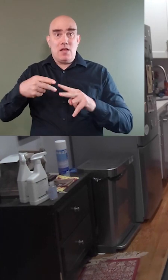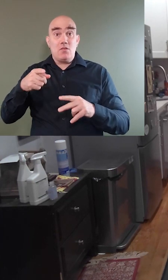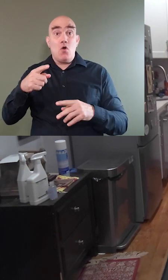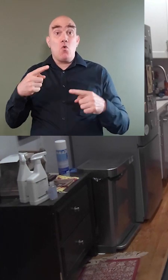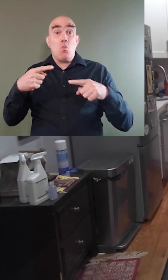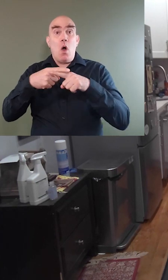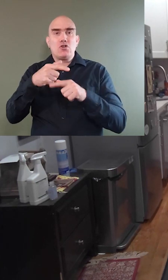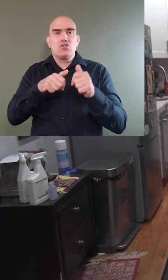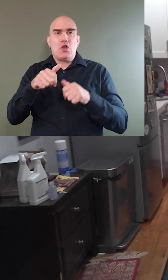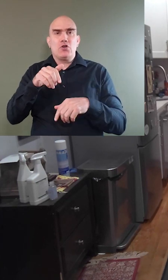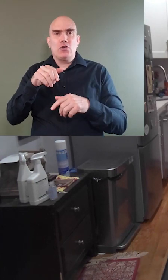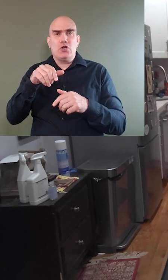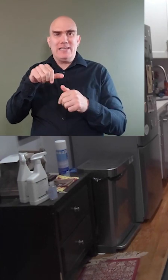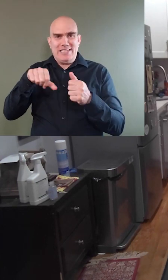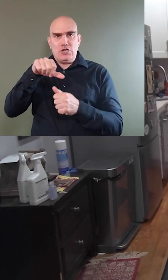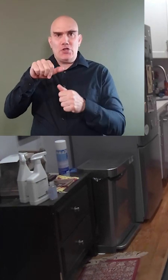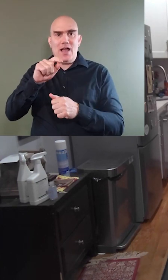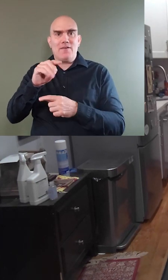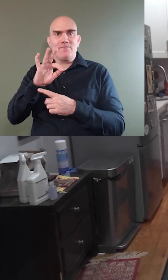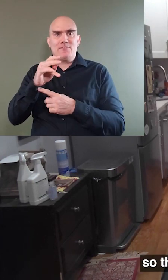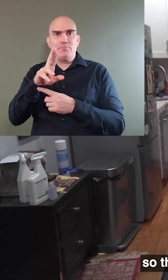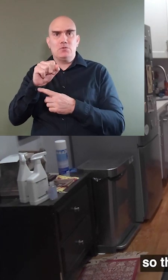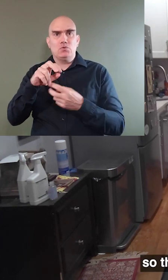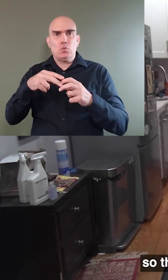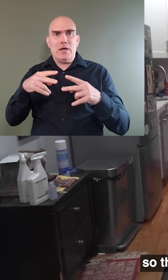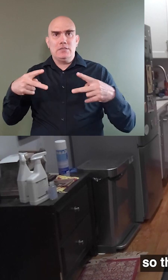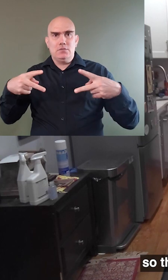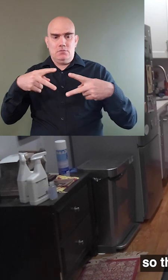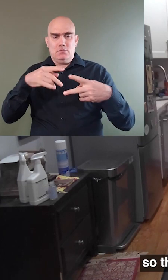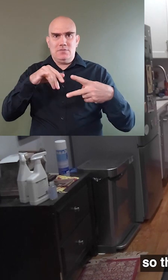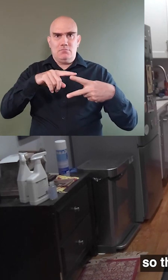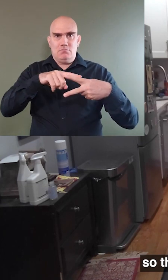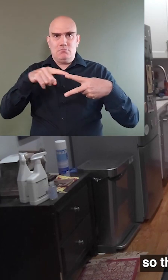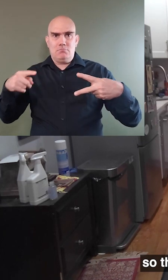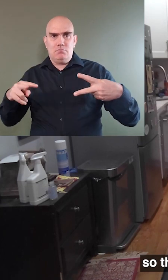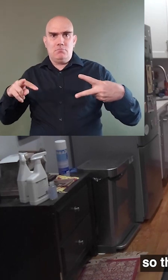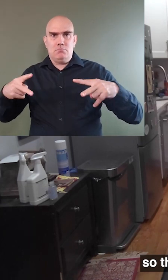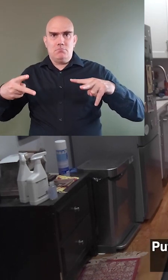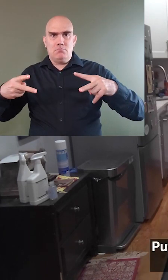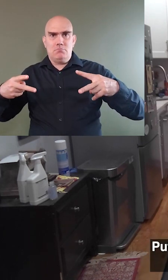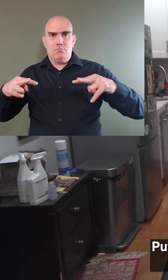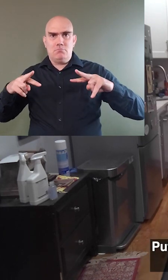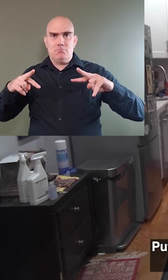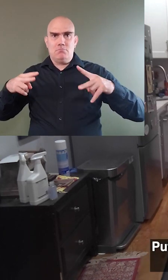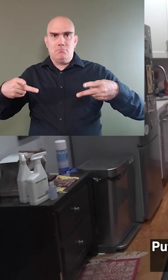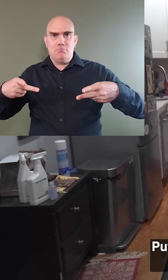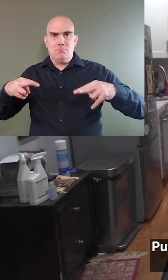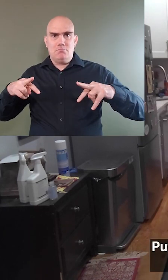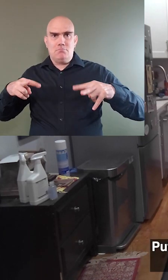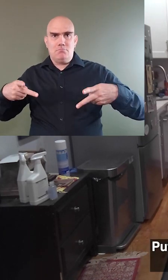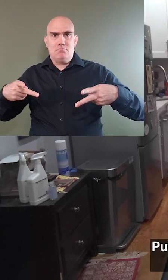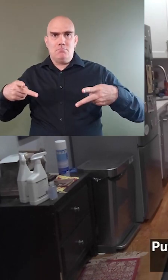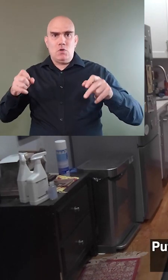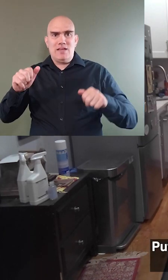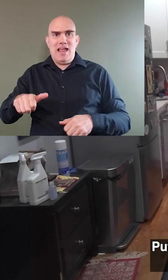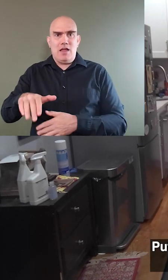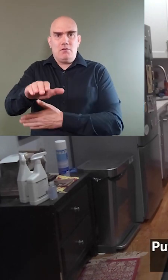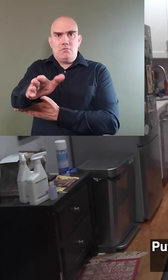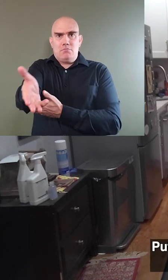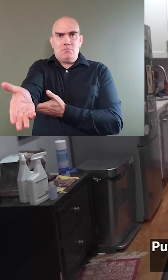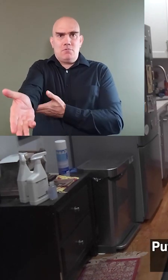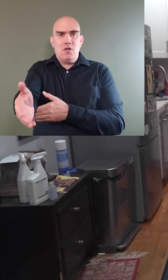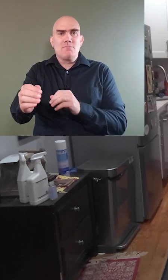other at their fibrous joint. So then your palm can rotate up. Put a hand under your elbow. Really check this